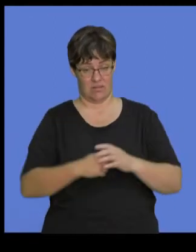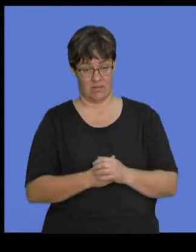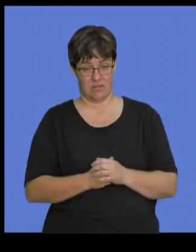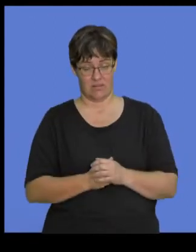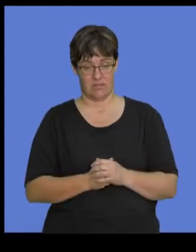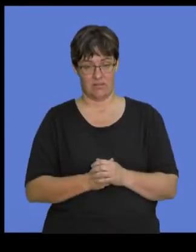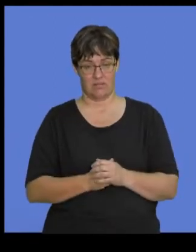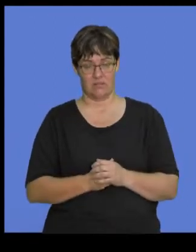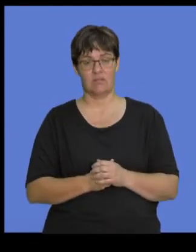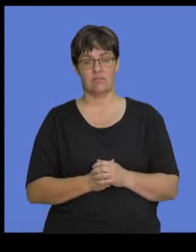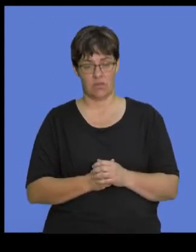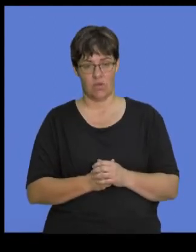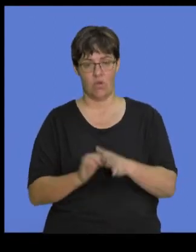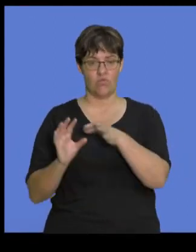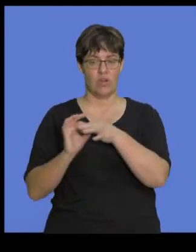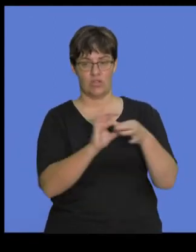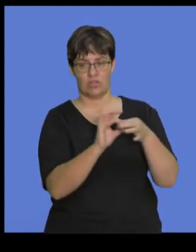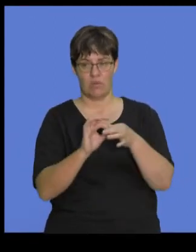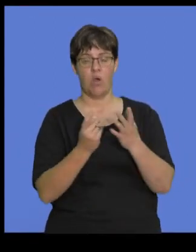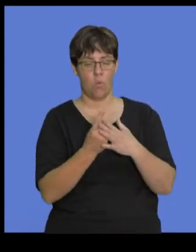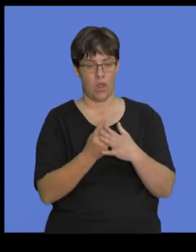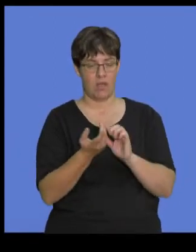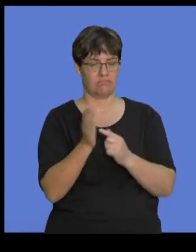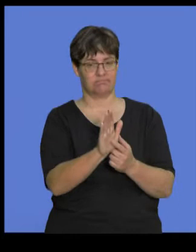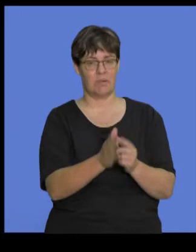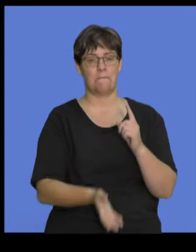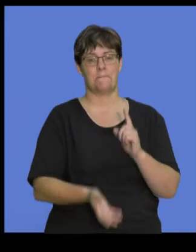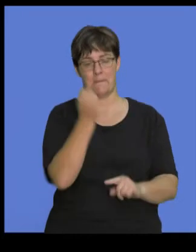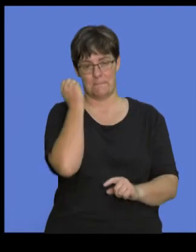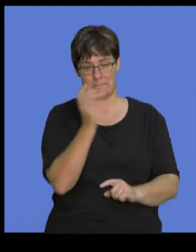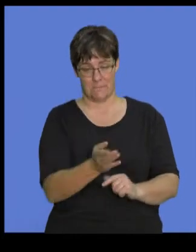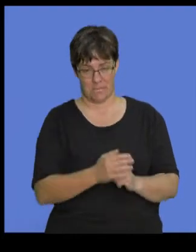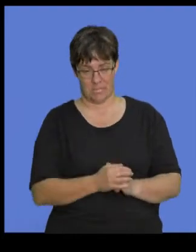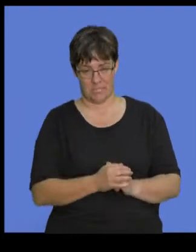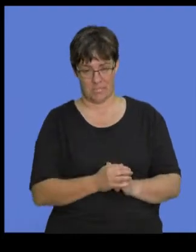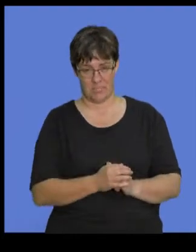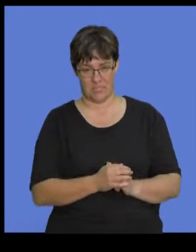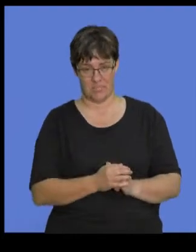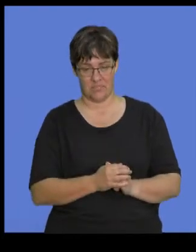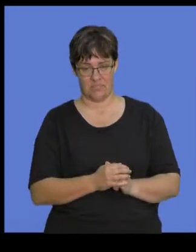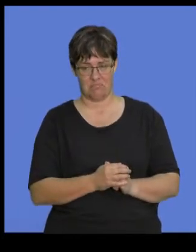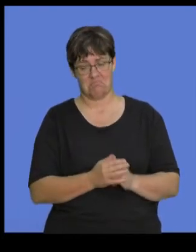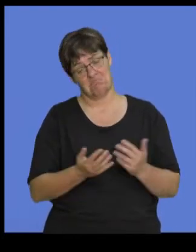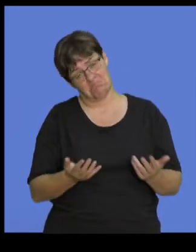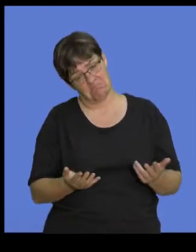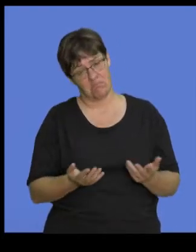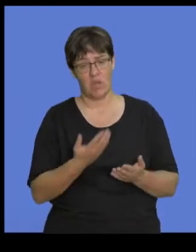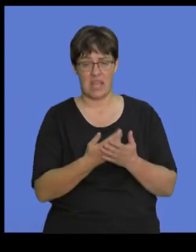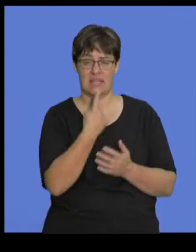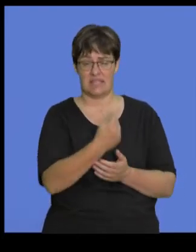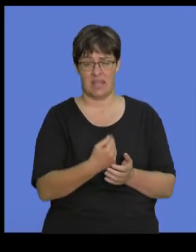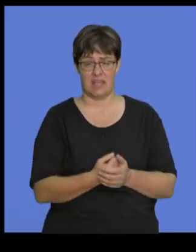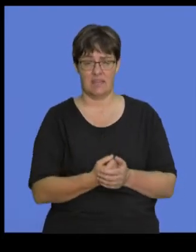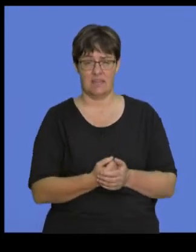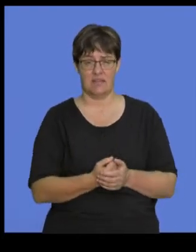variable. So this is the mathematical relationship that we managed to obtain. All right, but then one may say, okay,